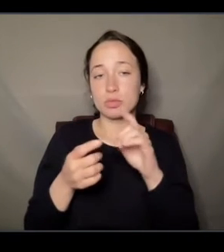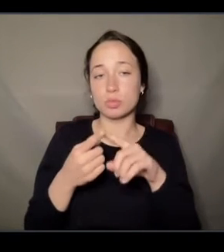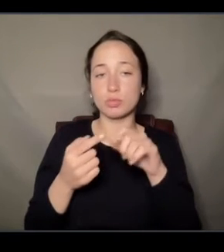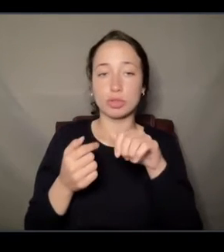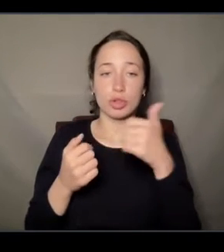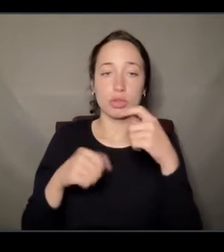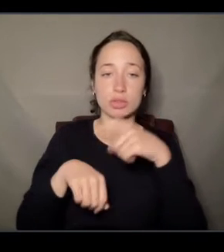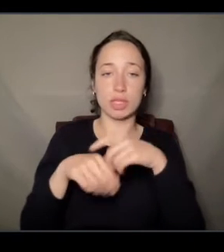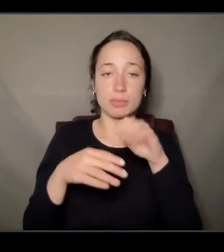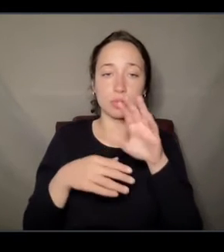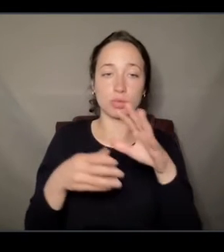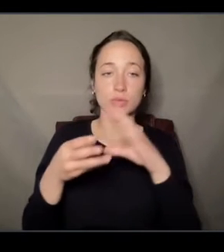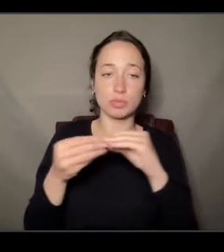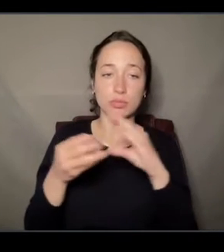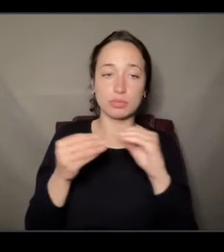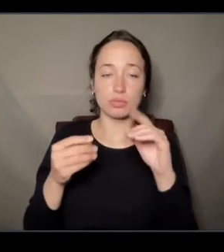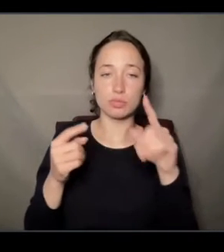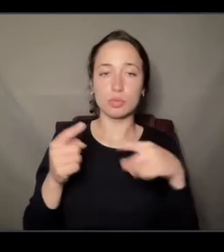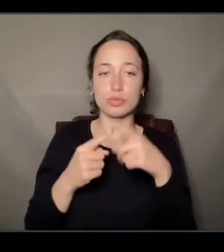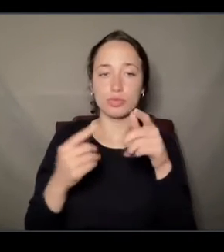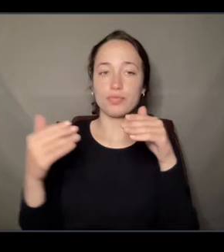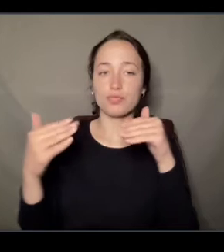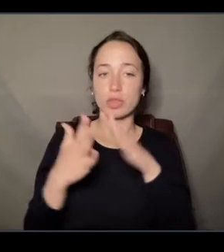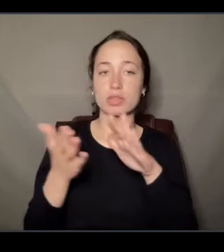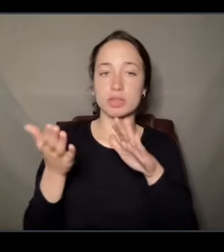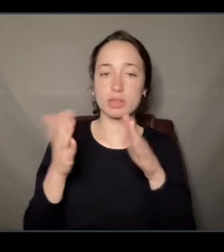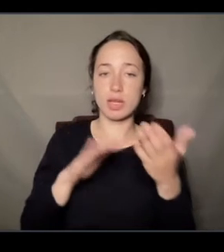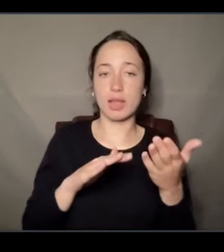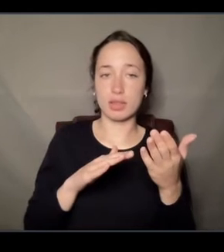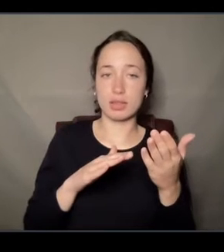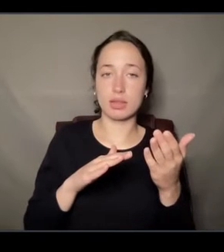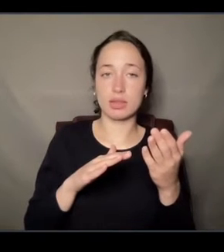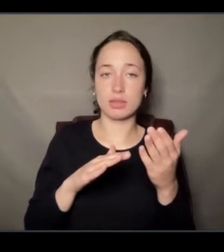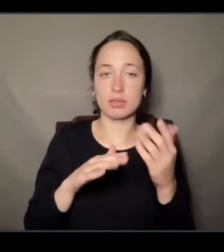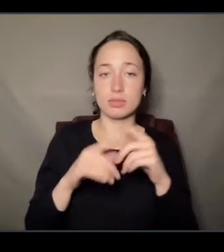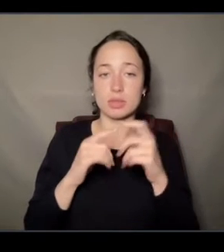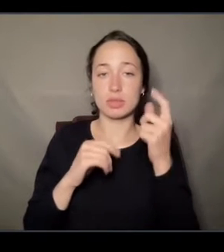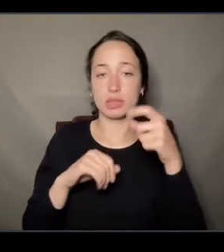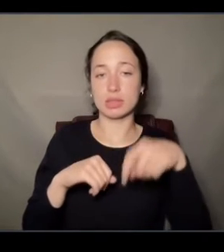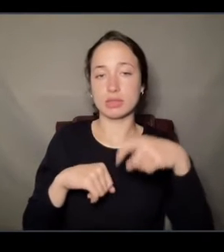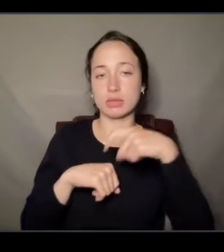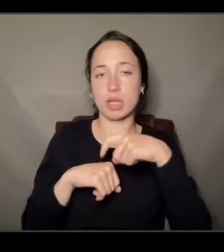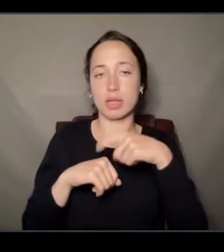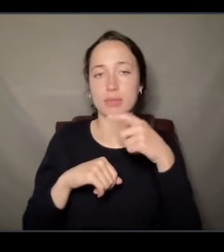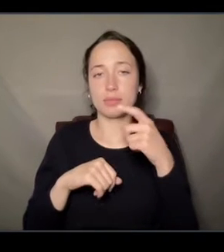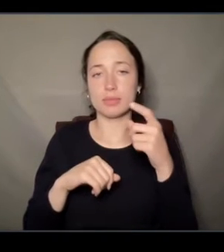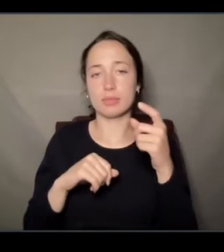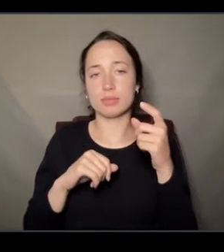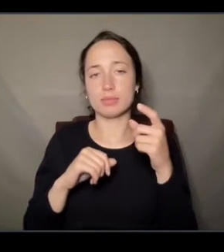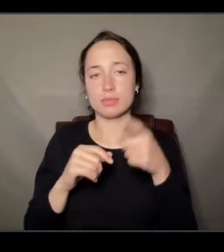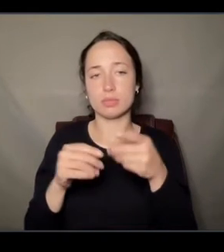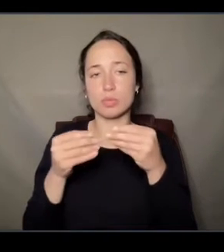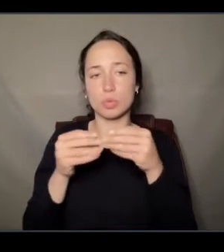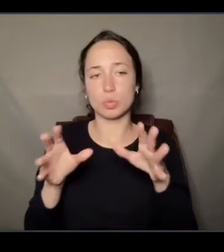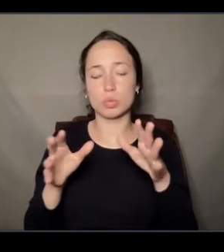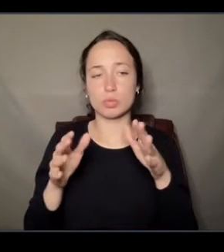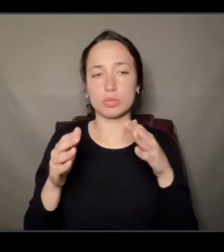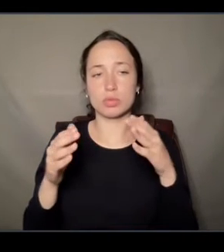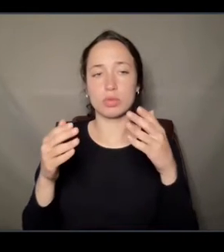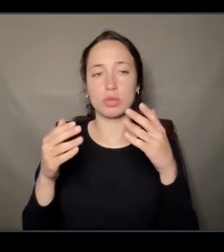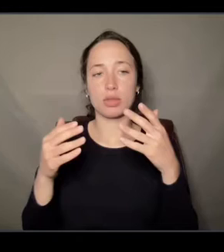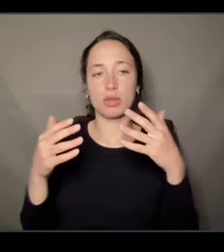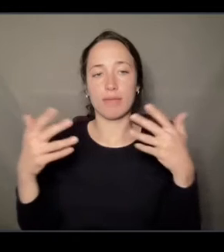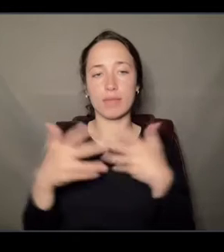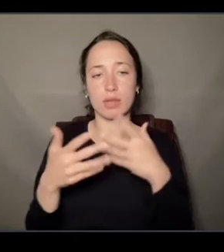connect it with another time in your story when you face death, but this time you lose the fear of